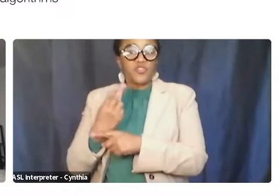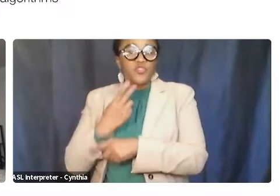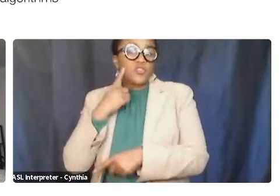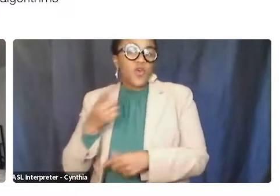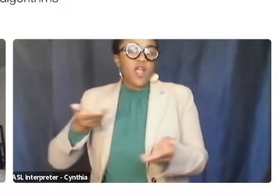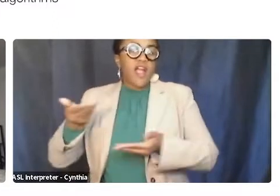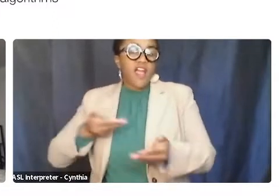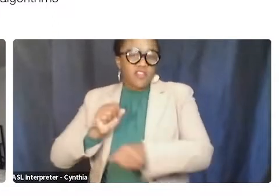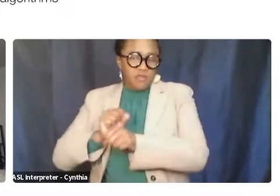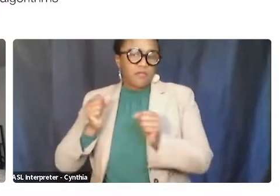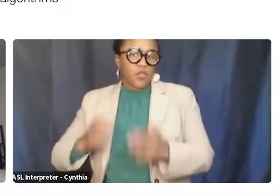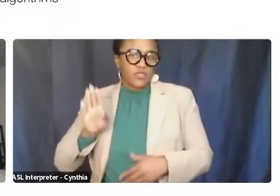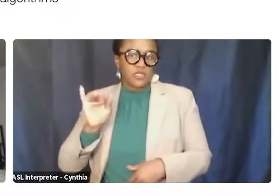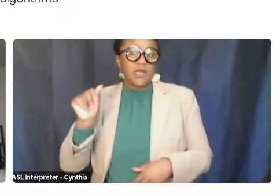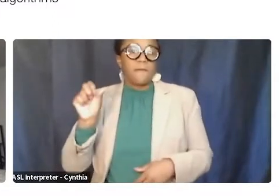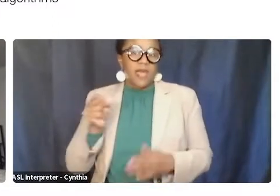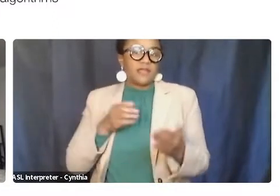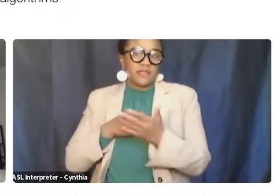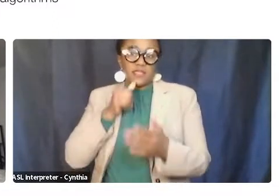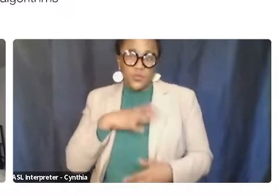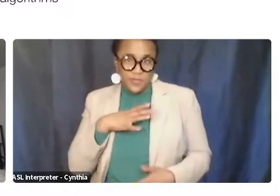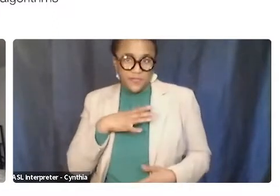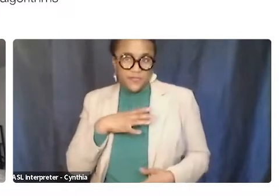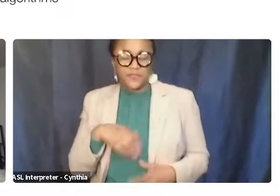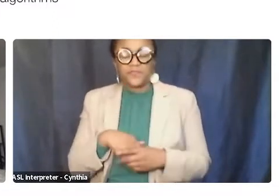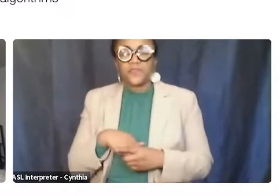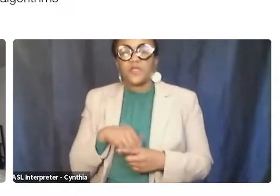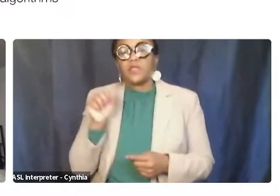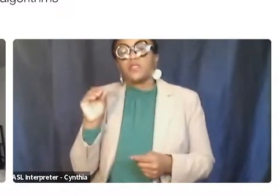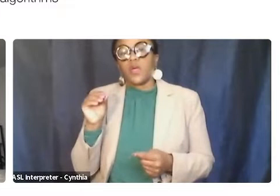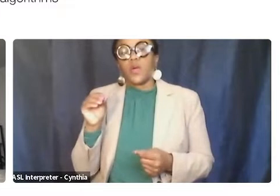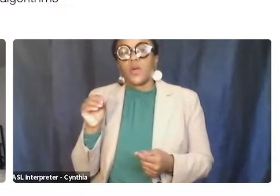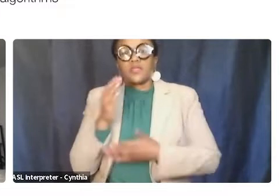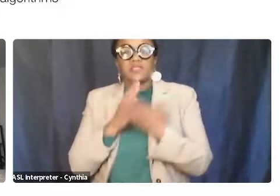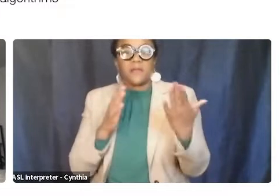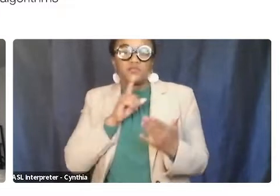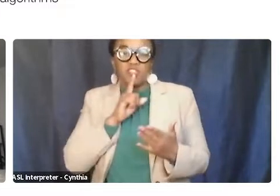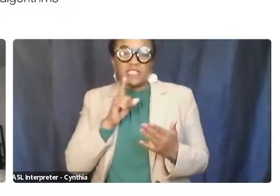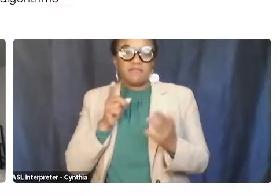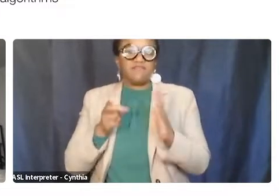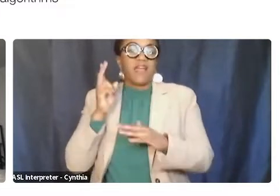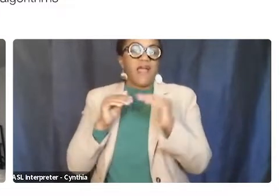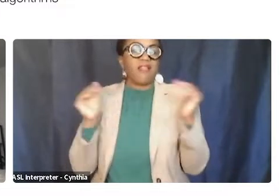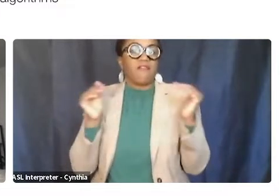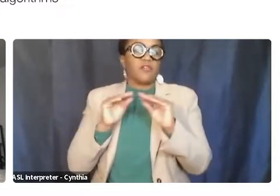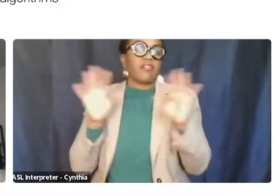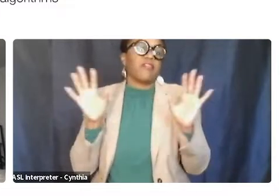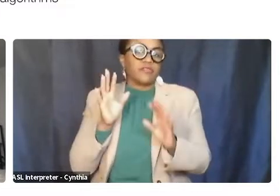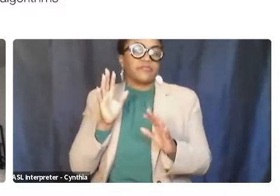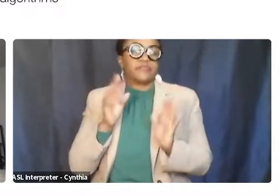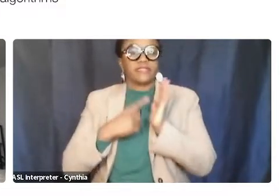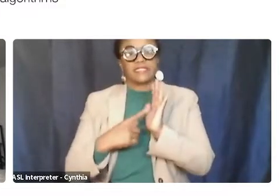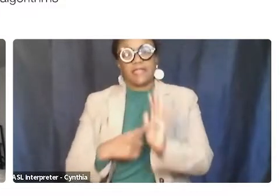hiring employees was biased against women. So these are just some high-level examples of